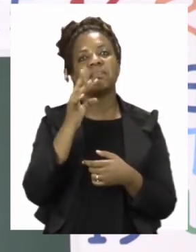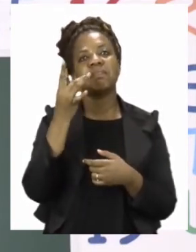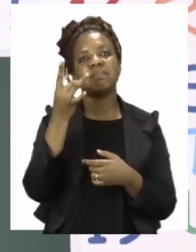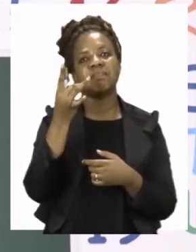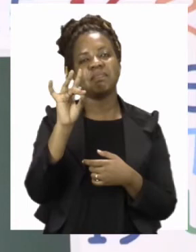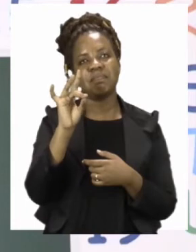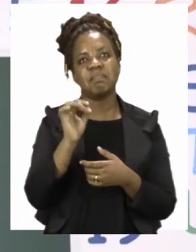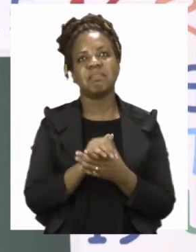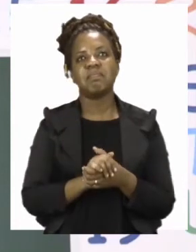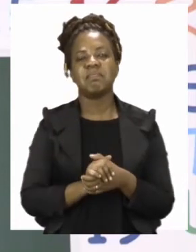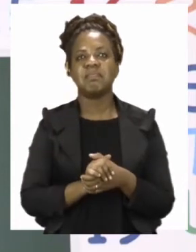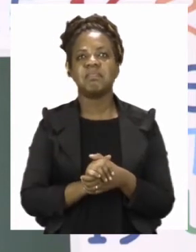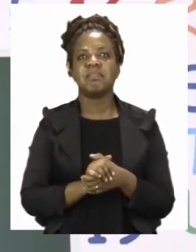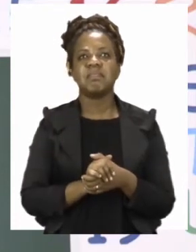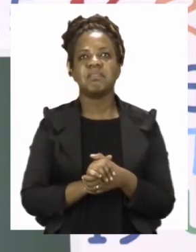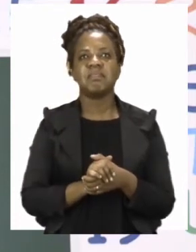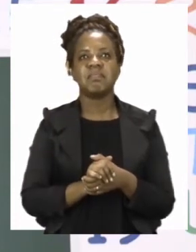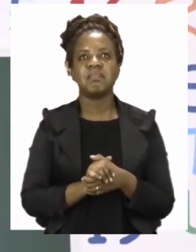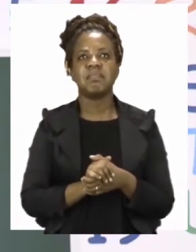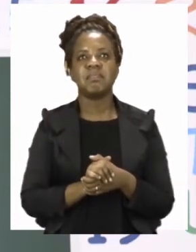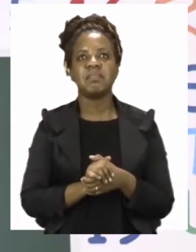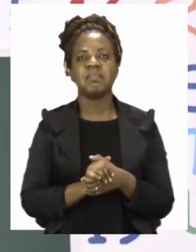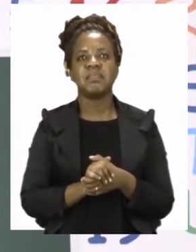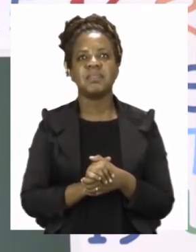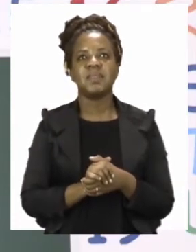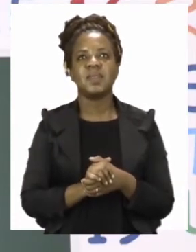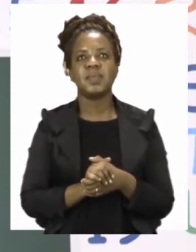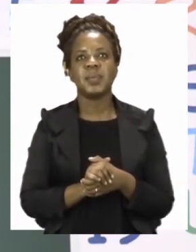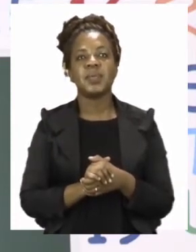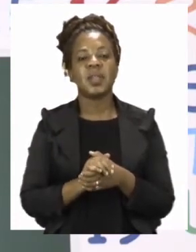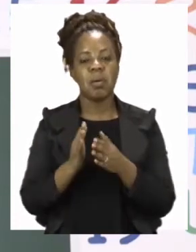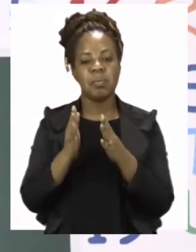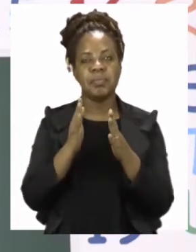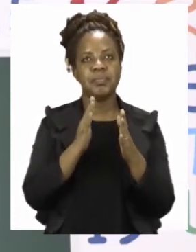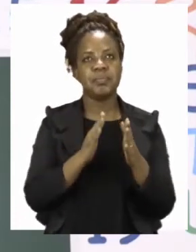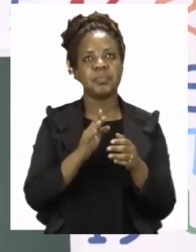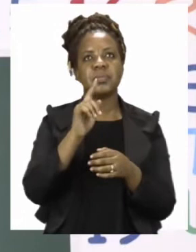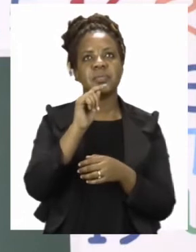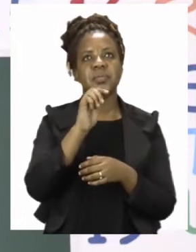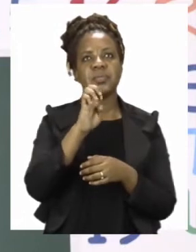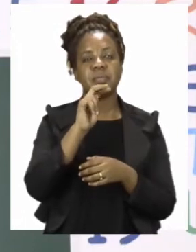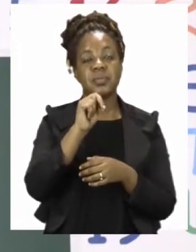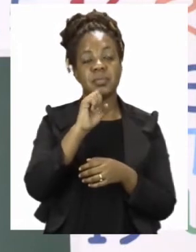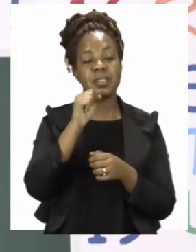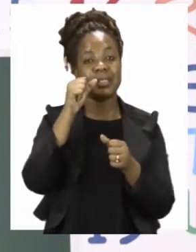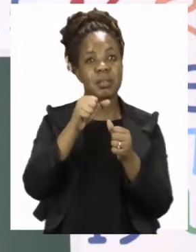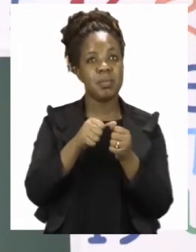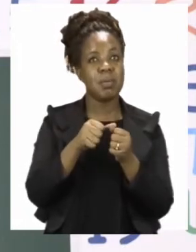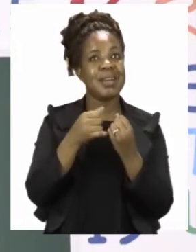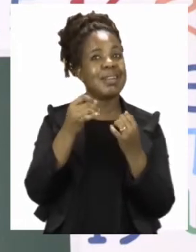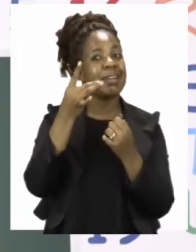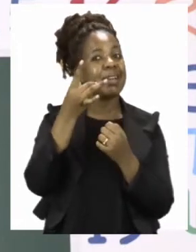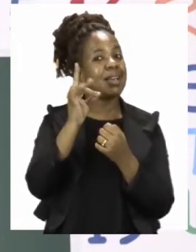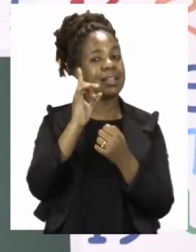the number 13, which is the one in front of 14. So we're going to use our fingers and we say, remember we're